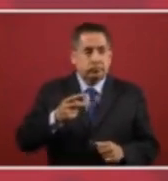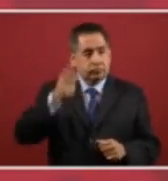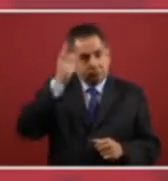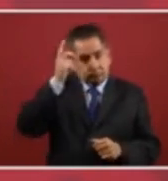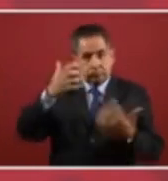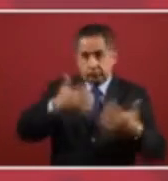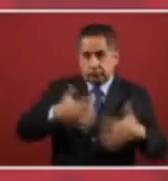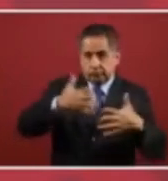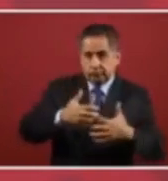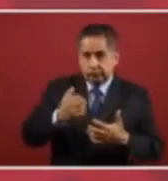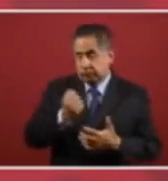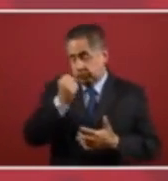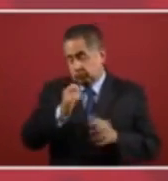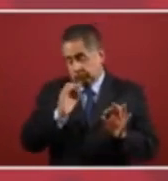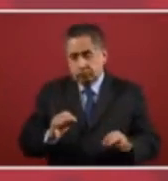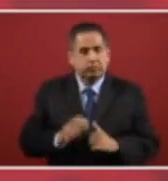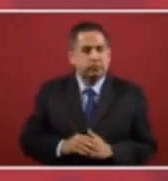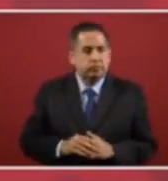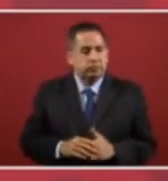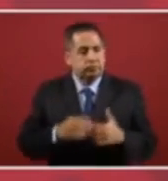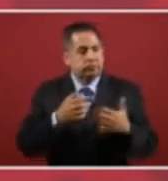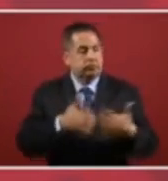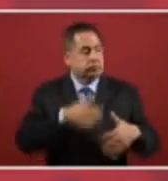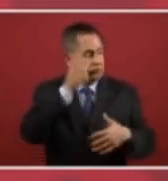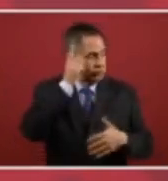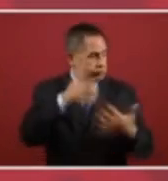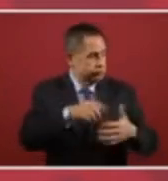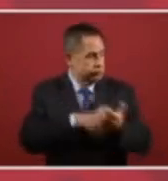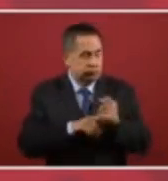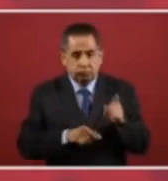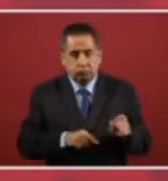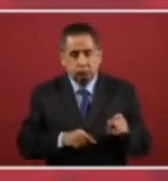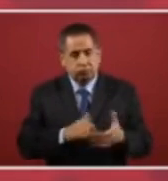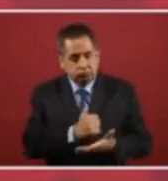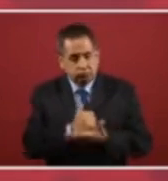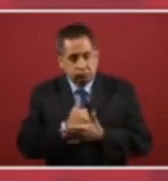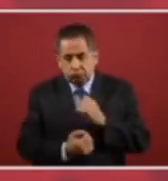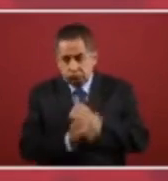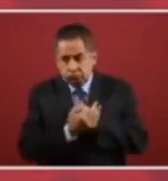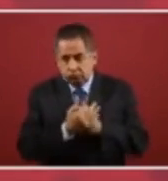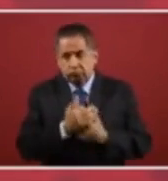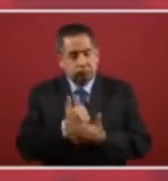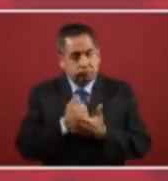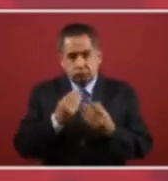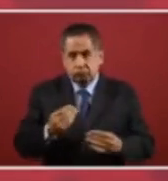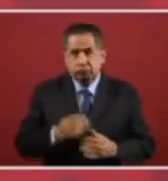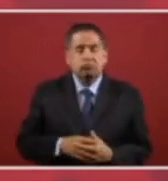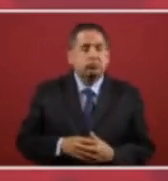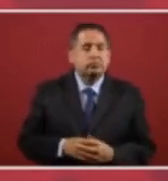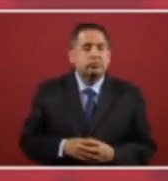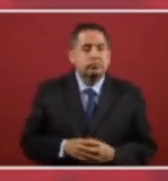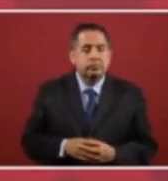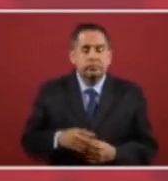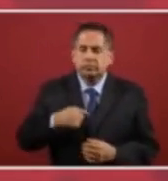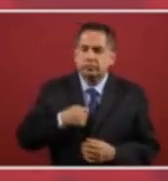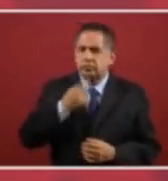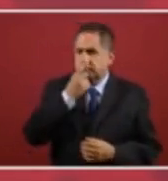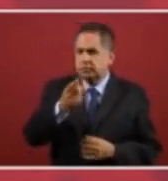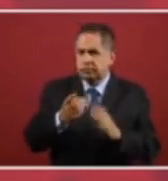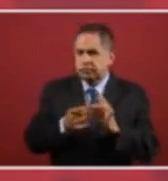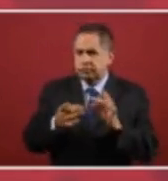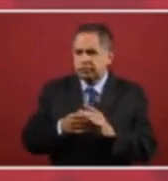The business owners, our businessmen, are helping a lot.